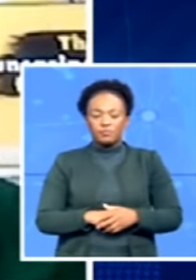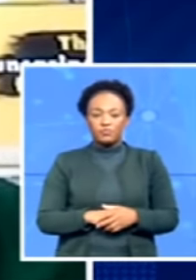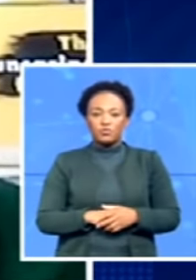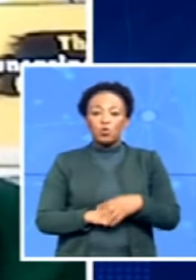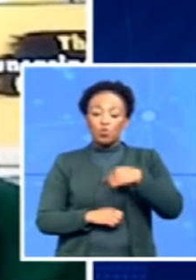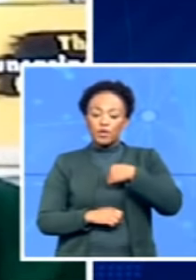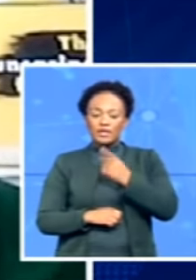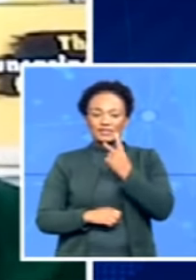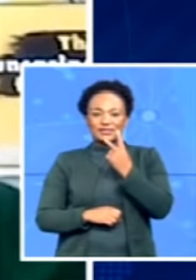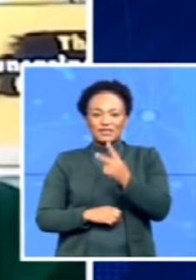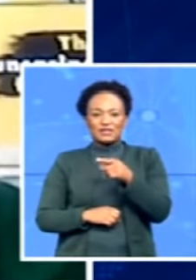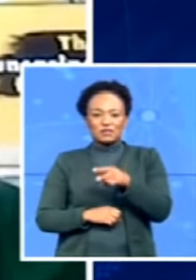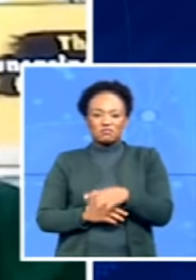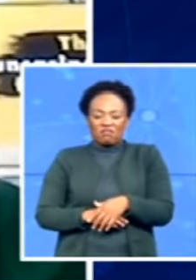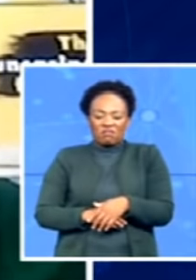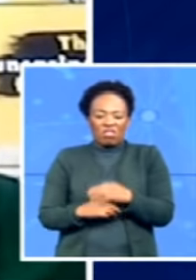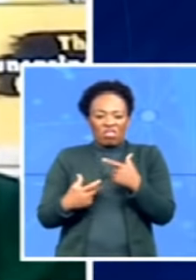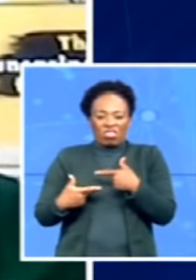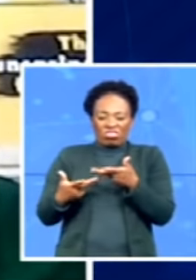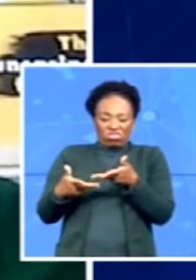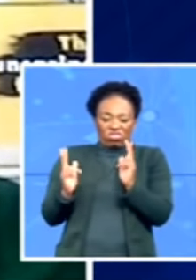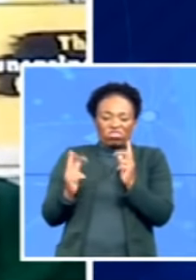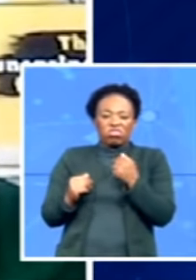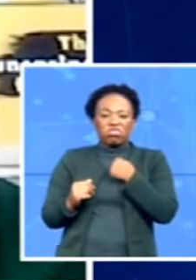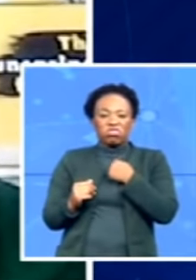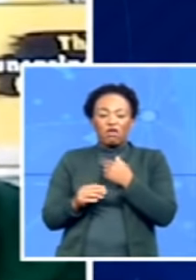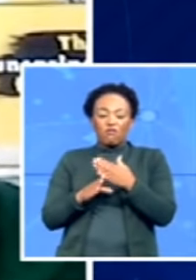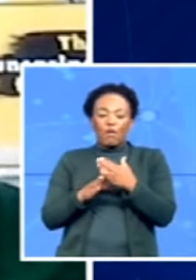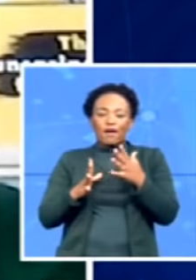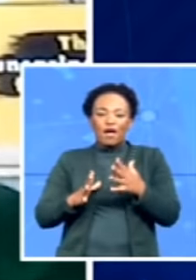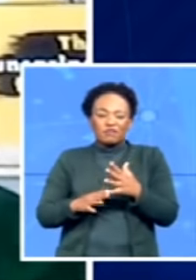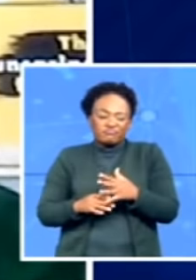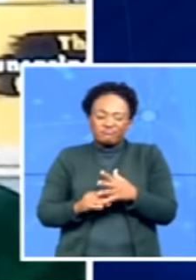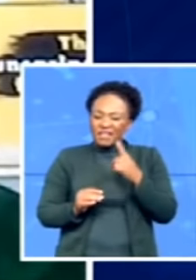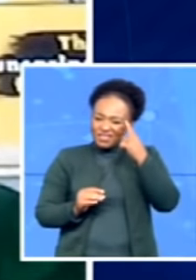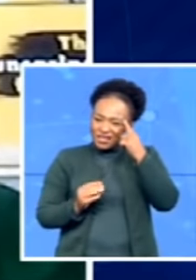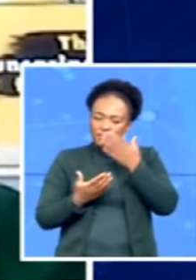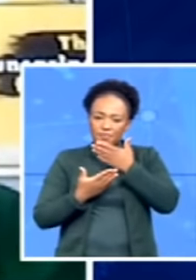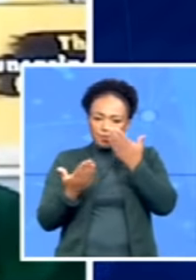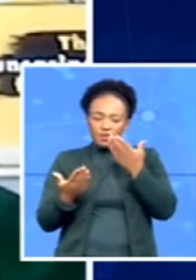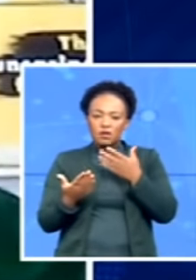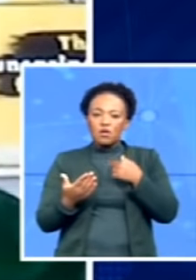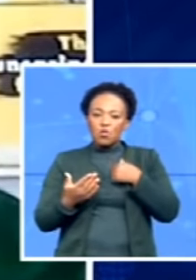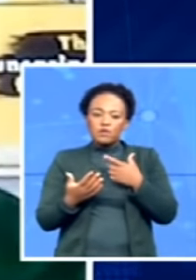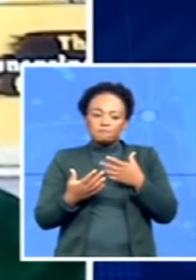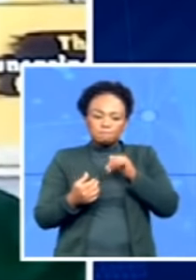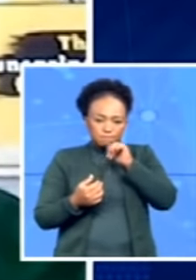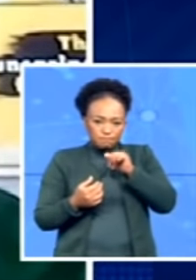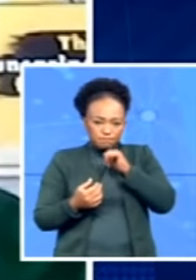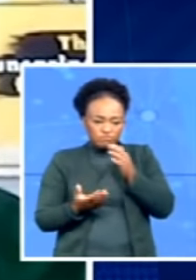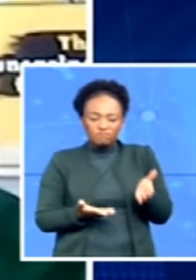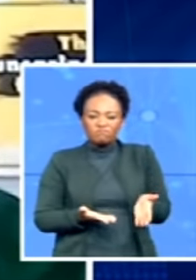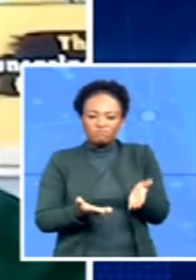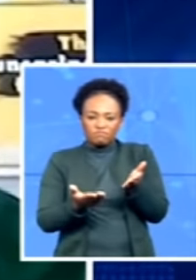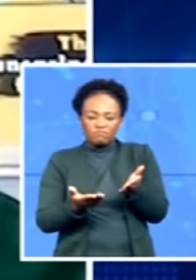our plight at the expense of workers. We allowed common sense to prevail during preparations for 2021 local